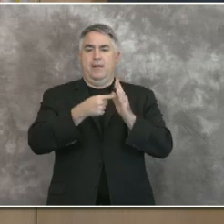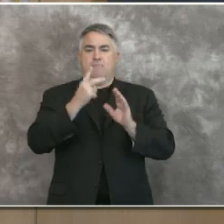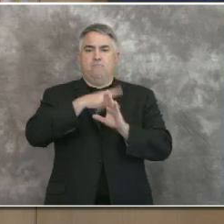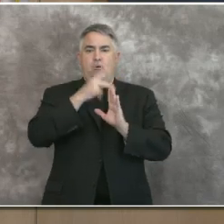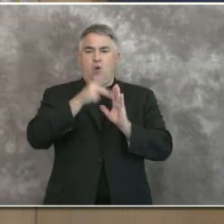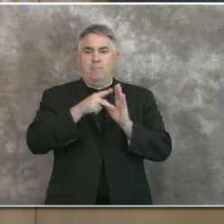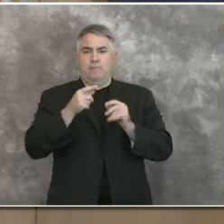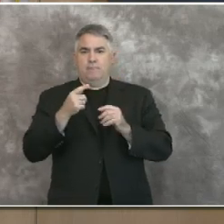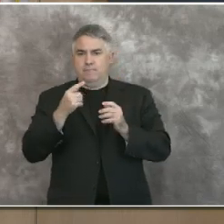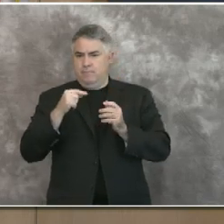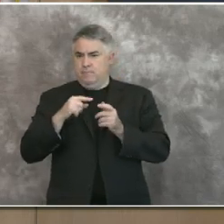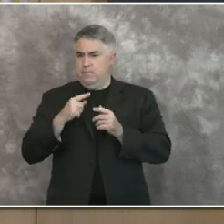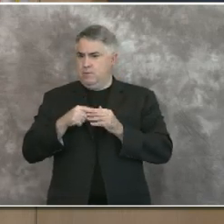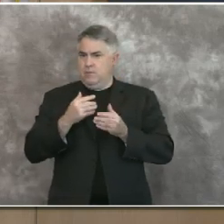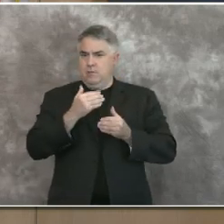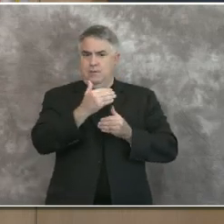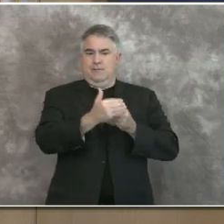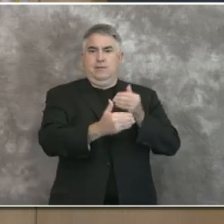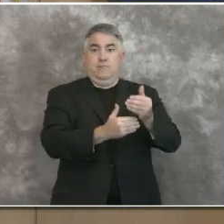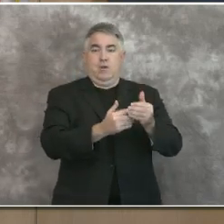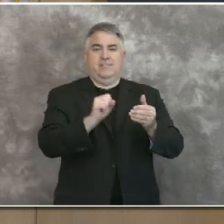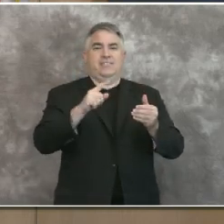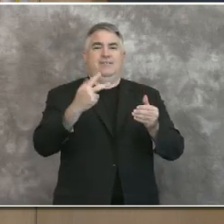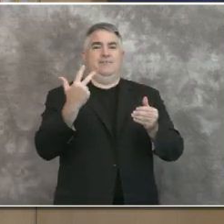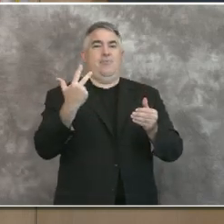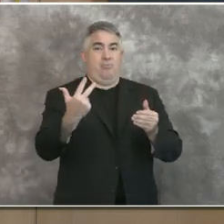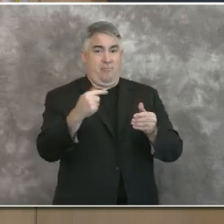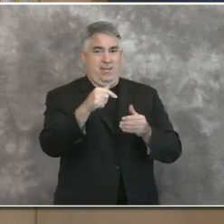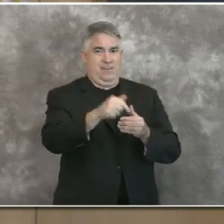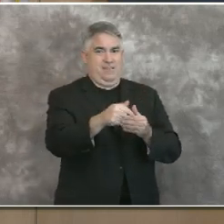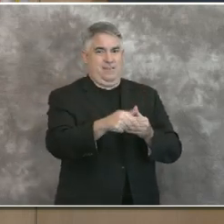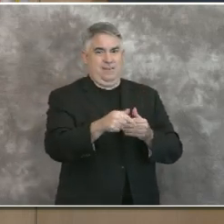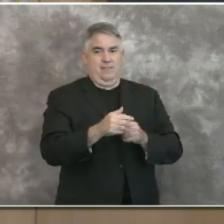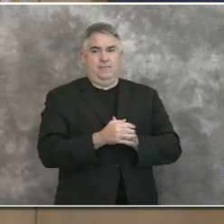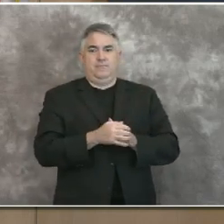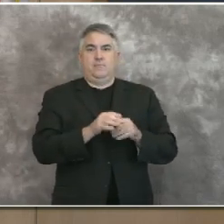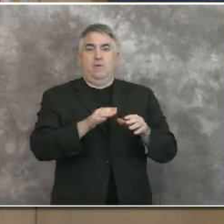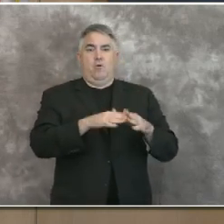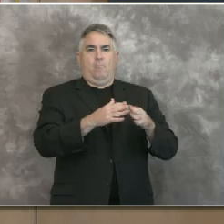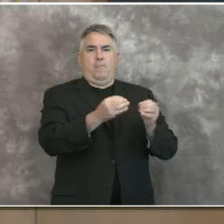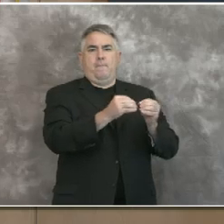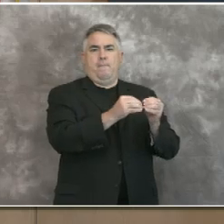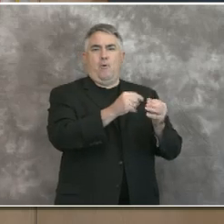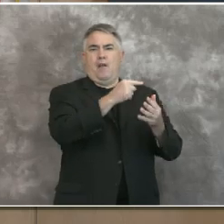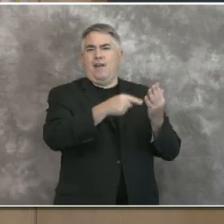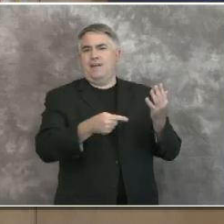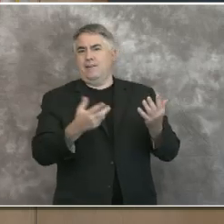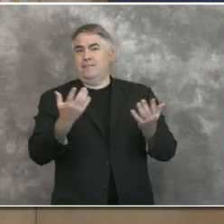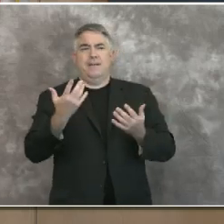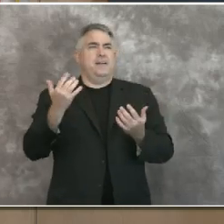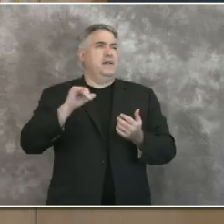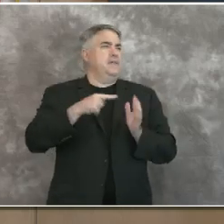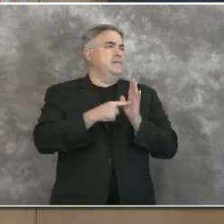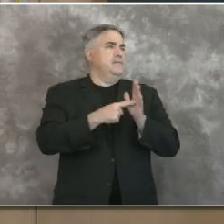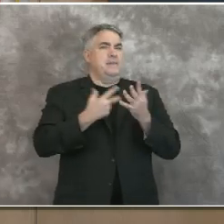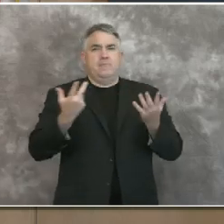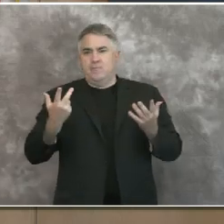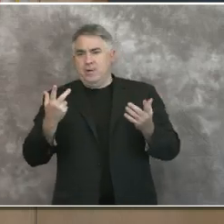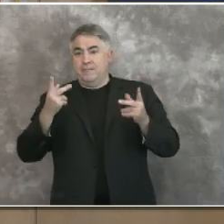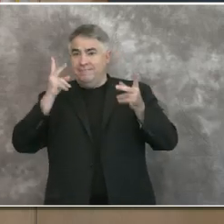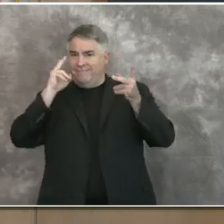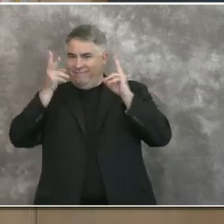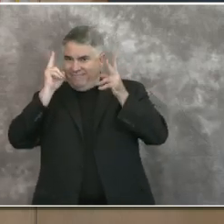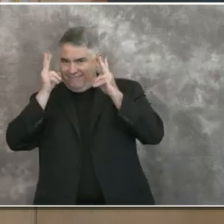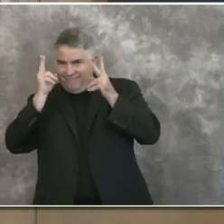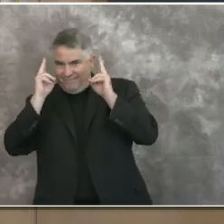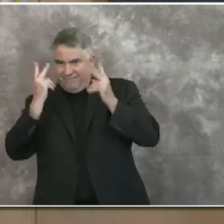aspects of Stage 3 reopening. Now, Stage 3 would allow for the opening of hair